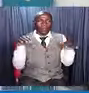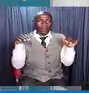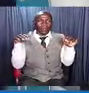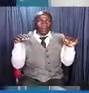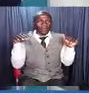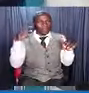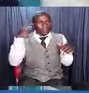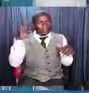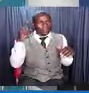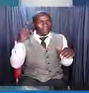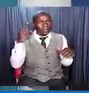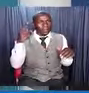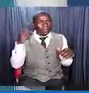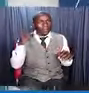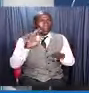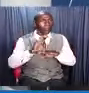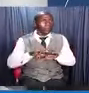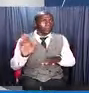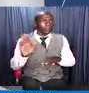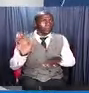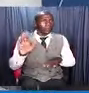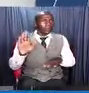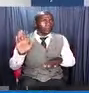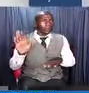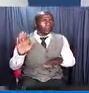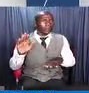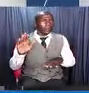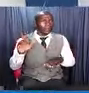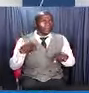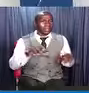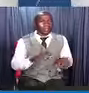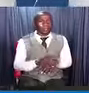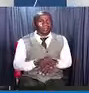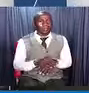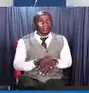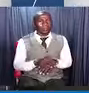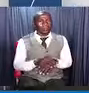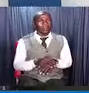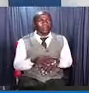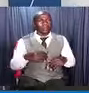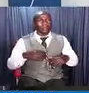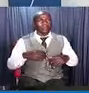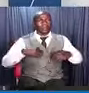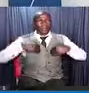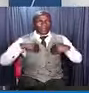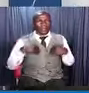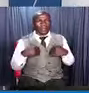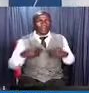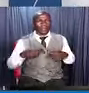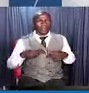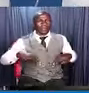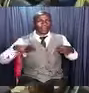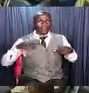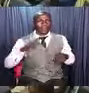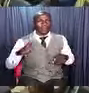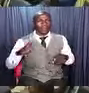anga waseme haya basi leo nitaenda. They are waiting for you to say okay, I'm going today. Basi wanaochoka ni wanadamu. Those who get